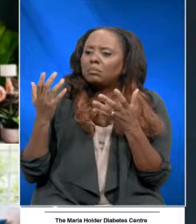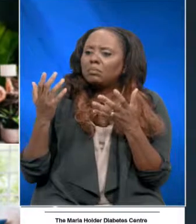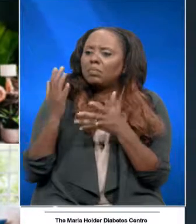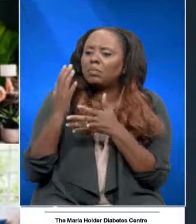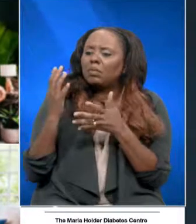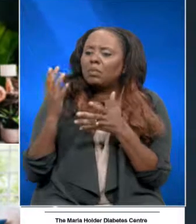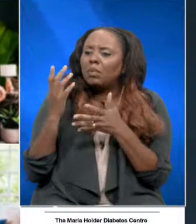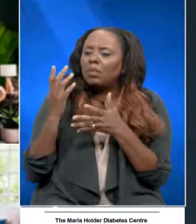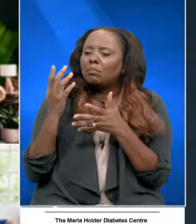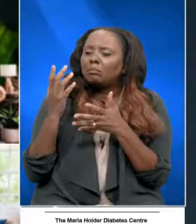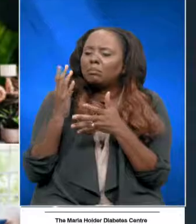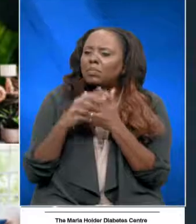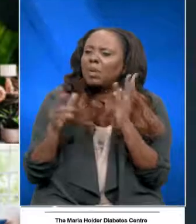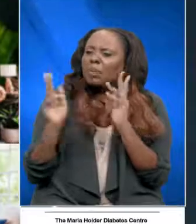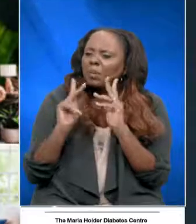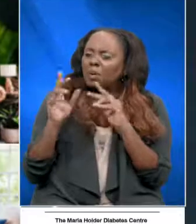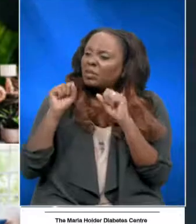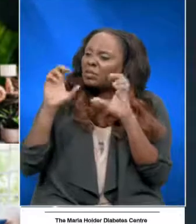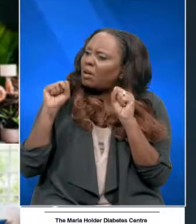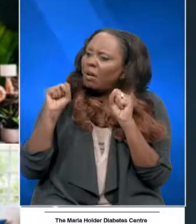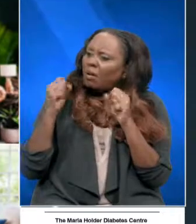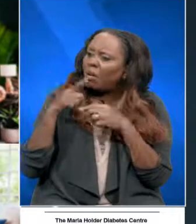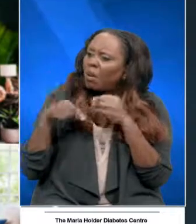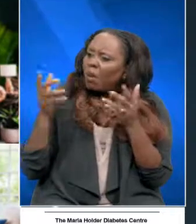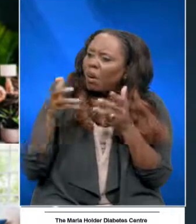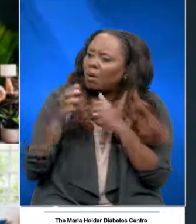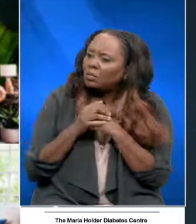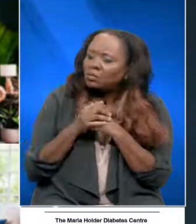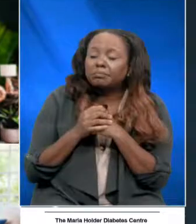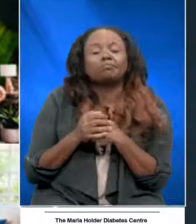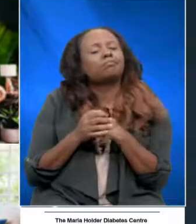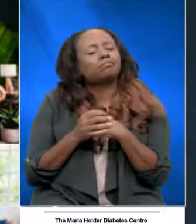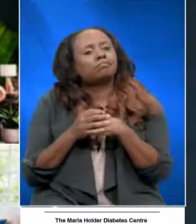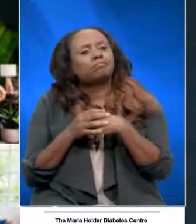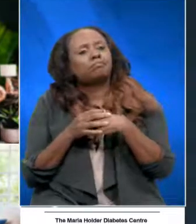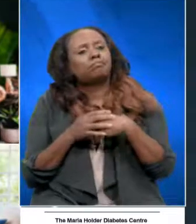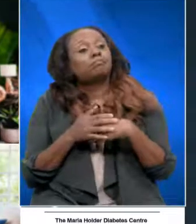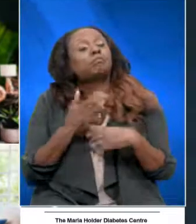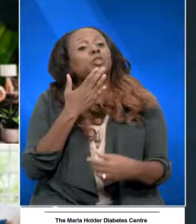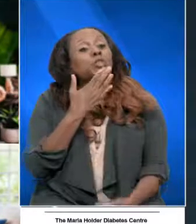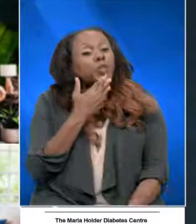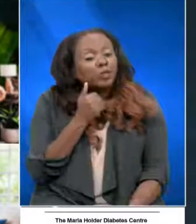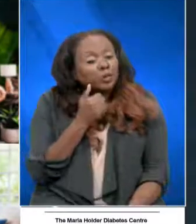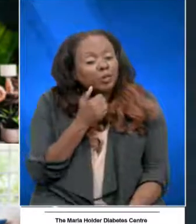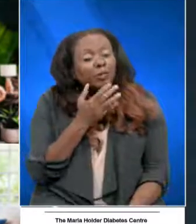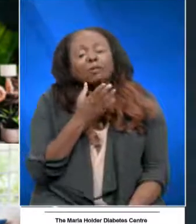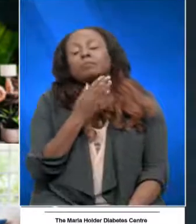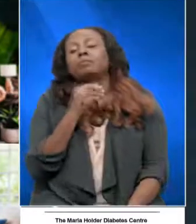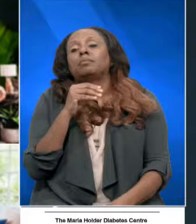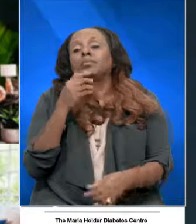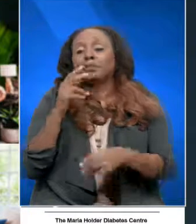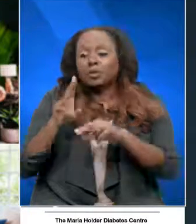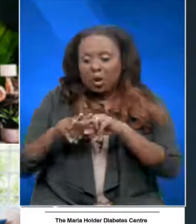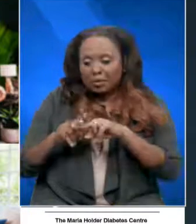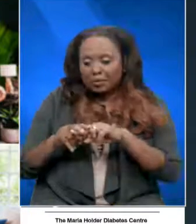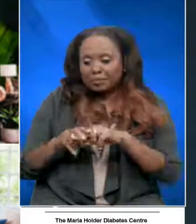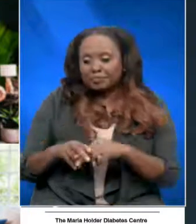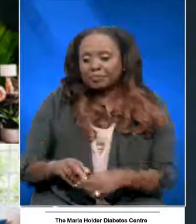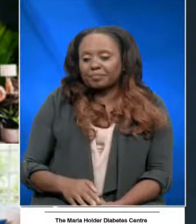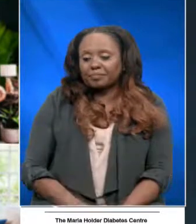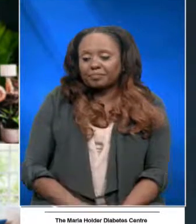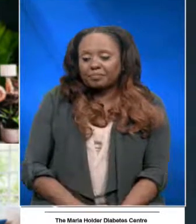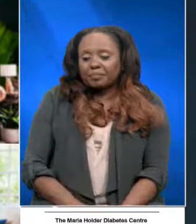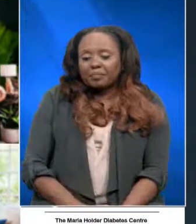The sugar, yeah. Sugar and salt are the main things we deal with. So the sugar,